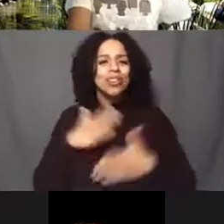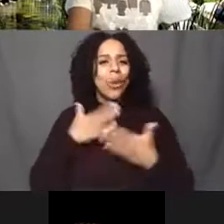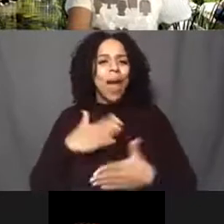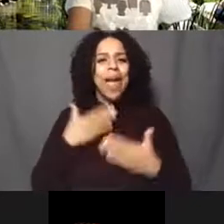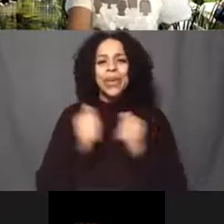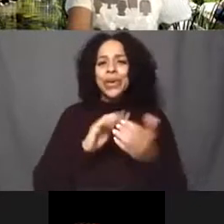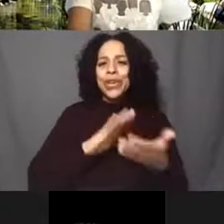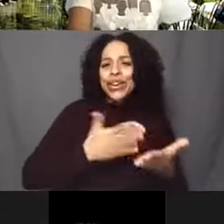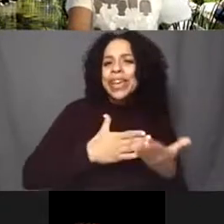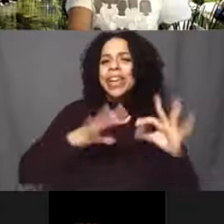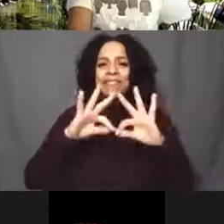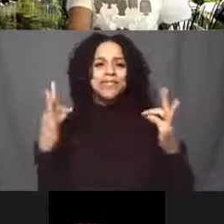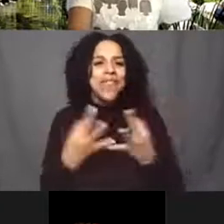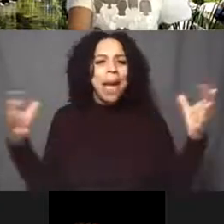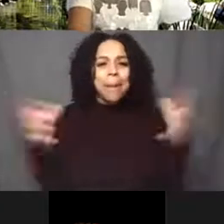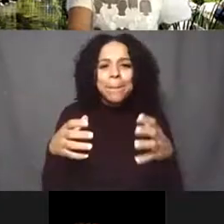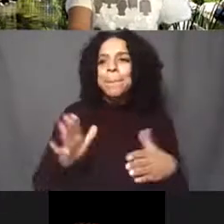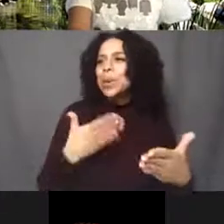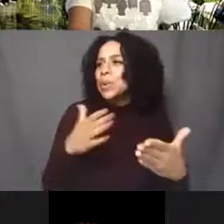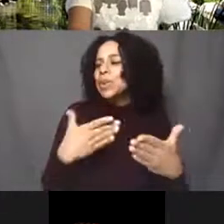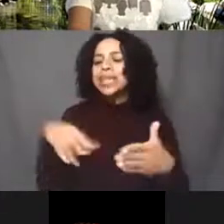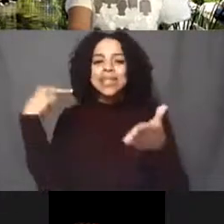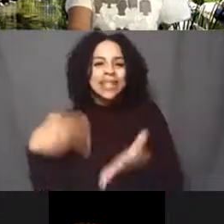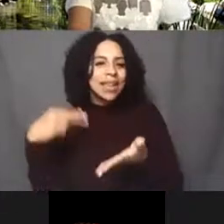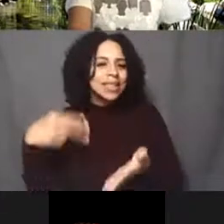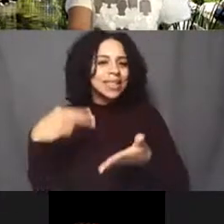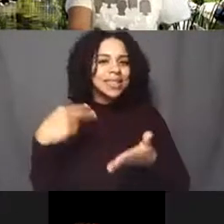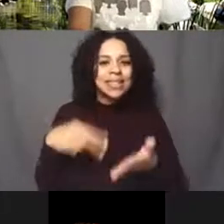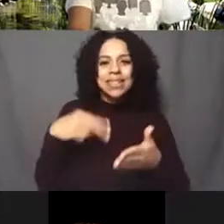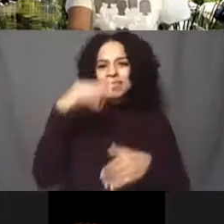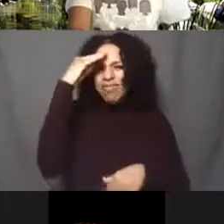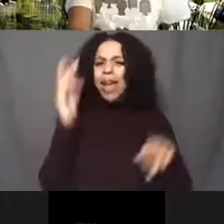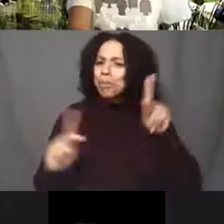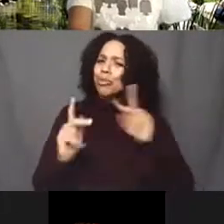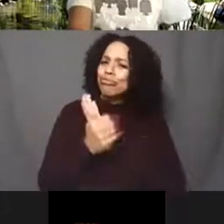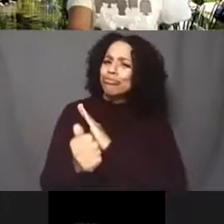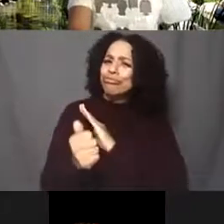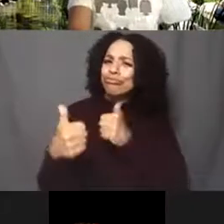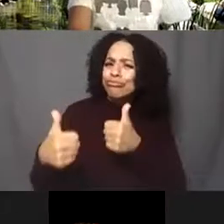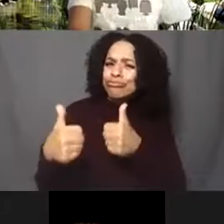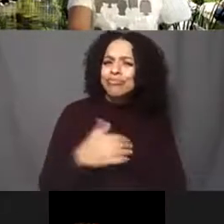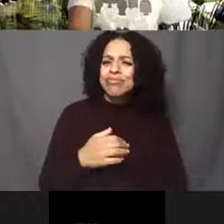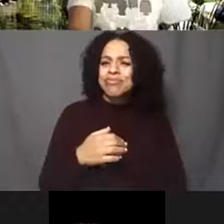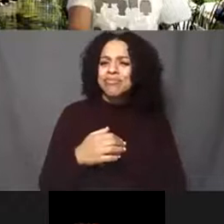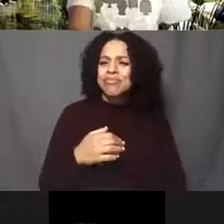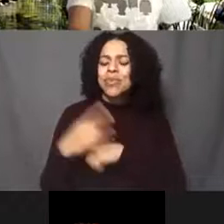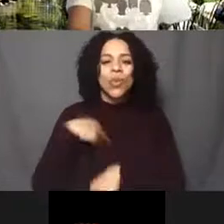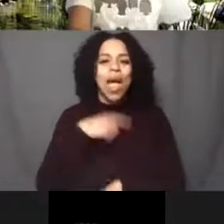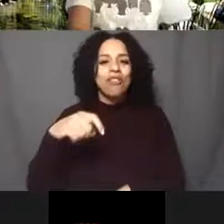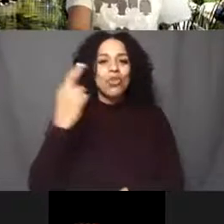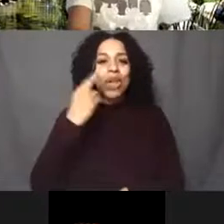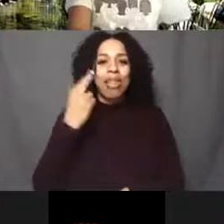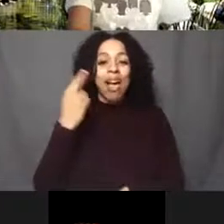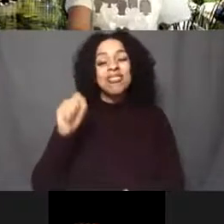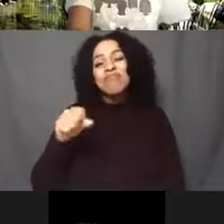and dancing. And we need to realize that out of all of the things that our people have been through, we are strong, we